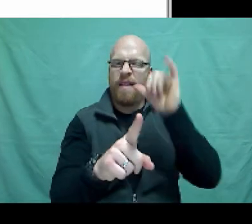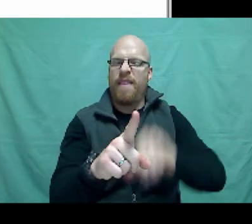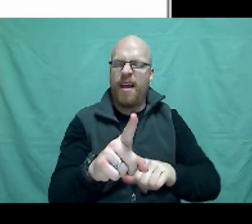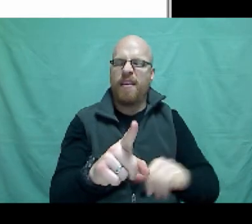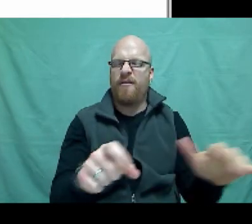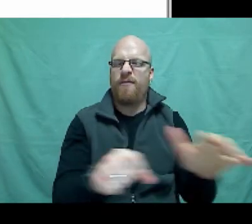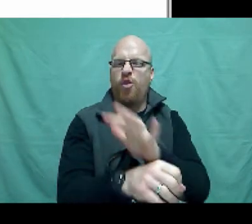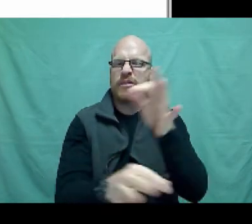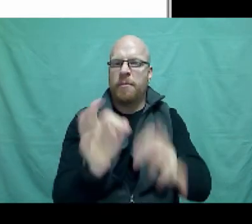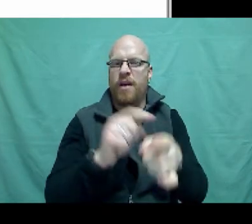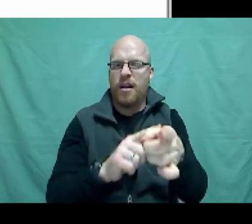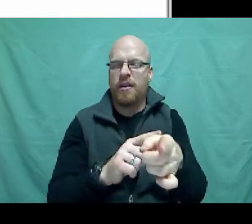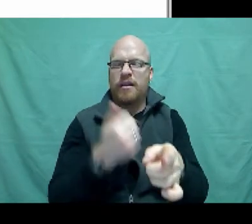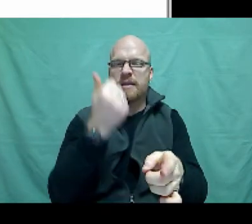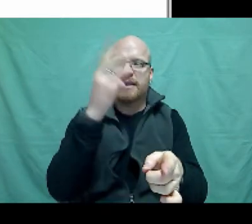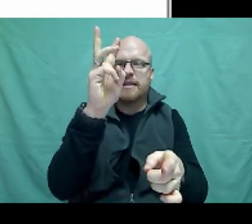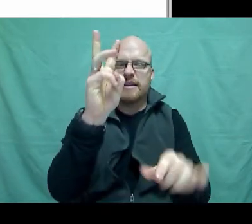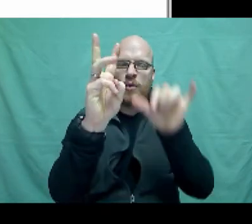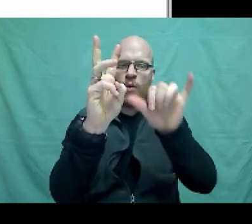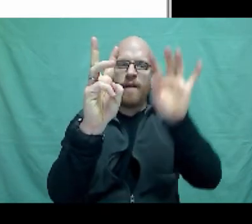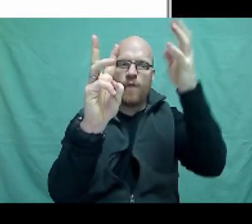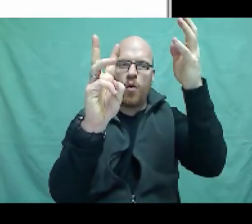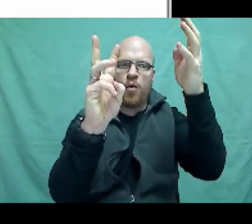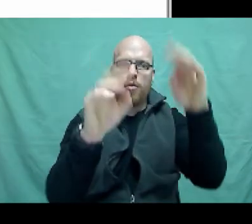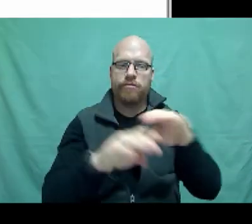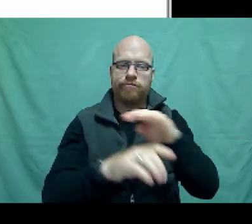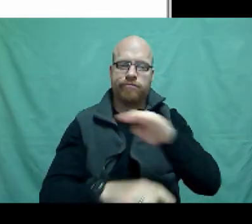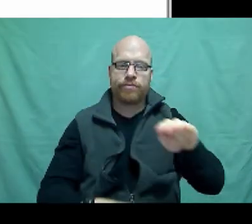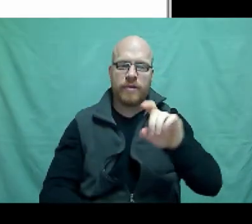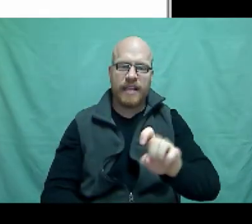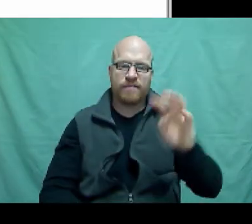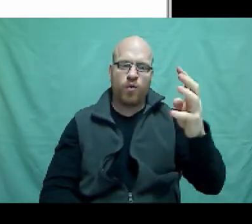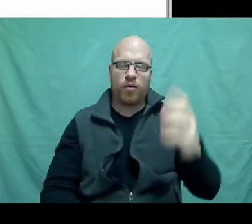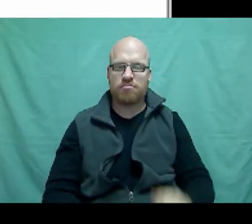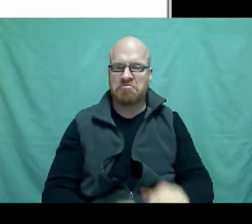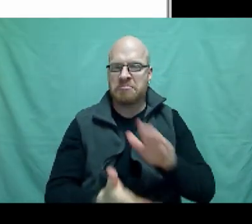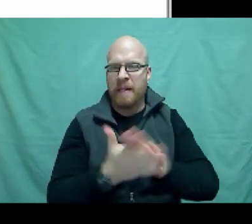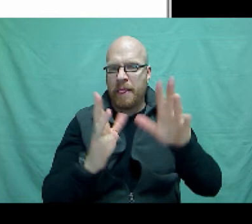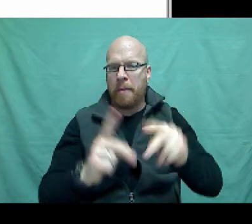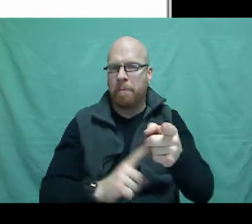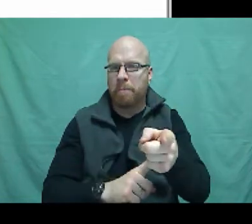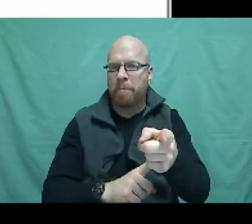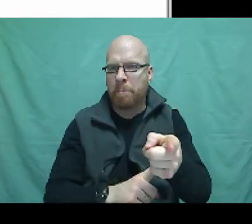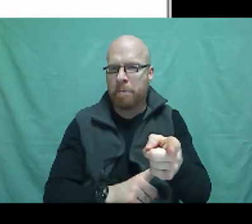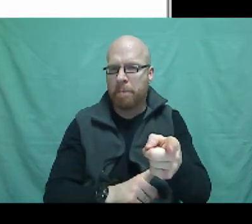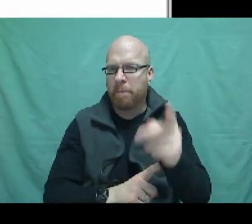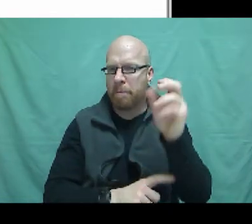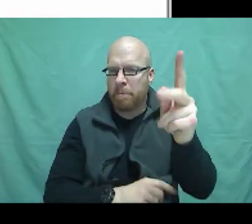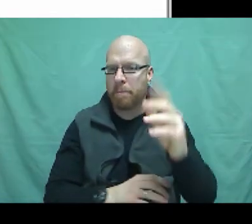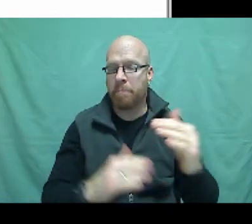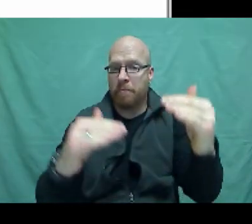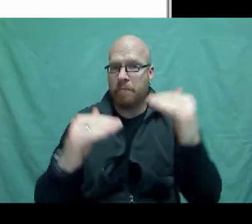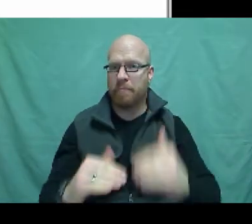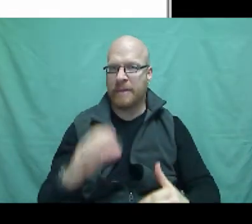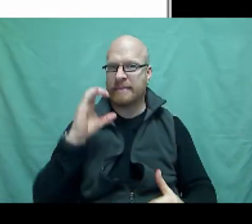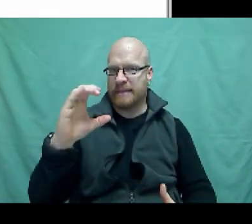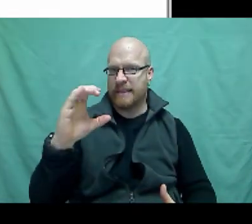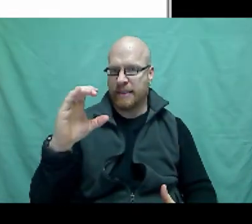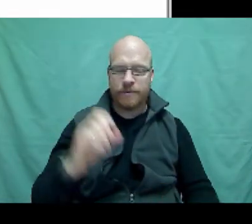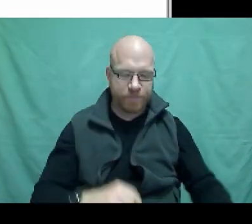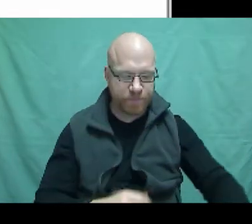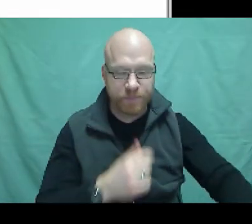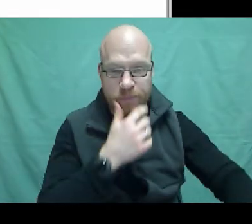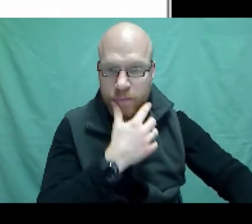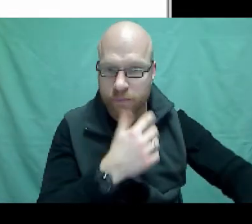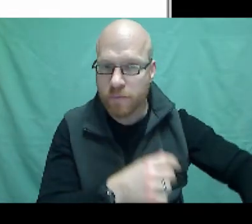See, I multiplied the power, I applied it twice. 16y to the 4th over x to the 4th. We clean up our fractions like